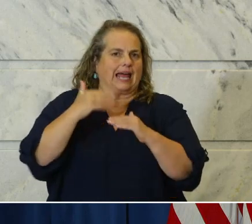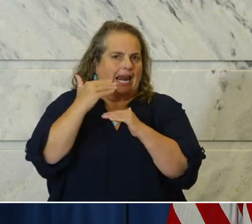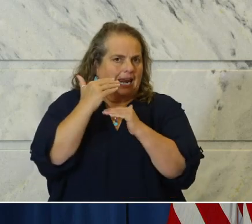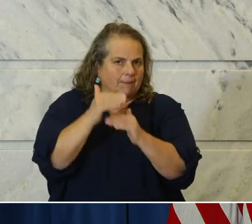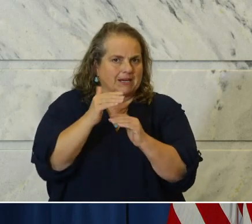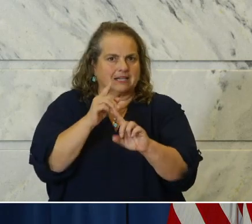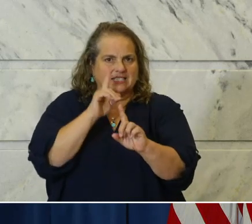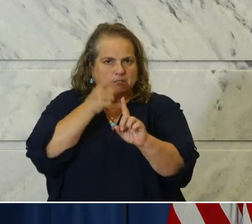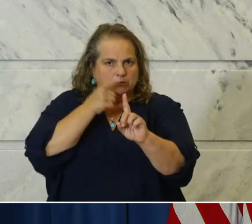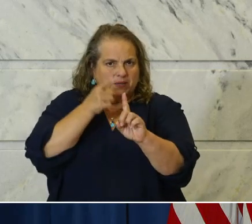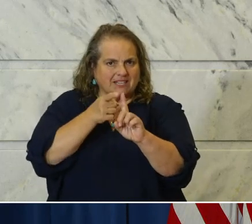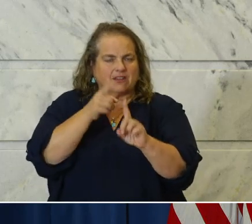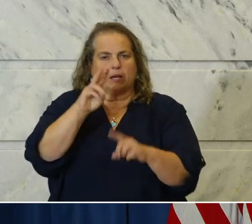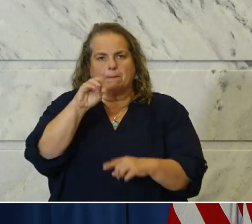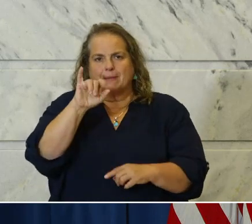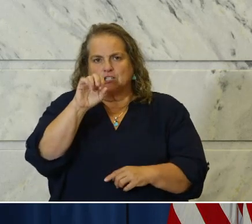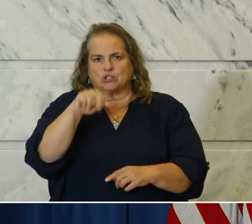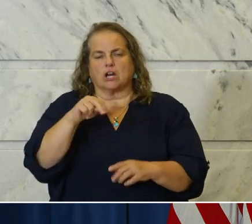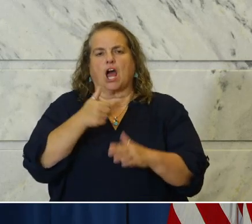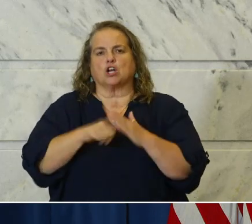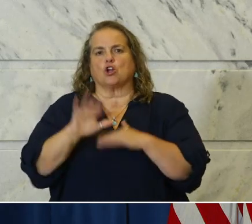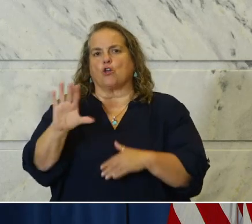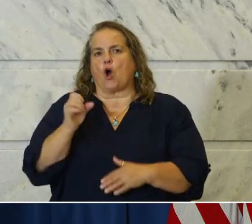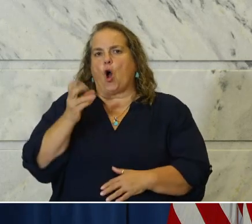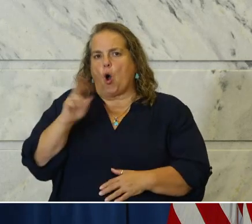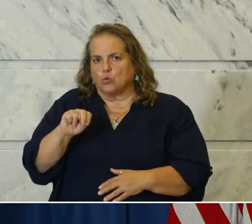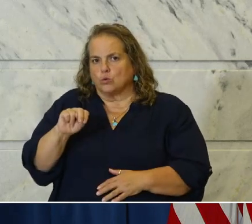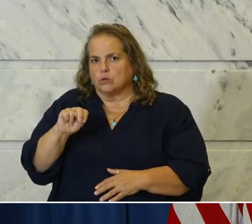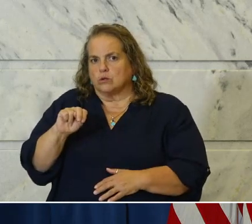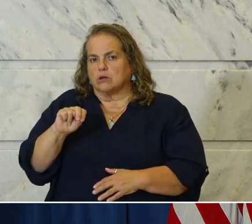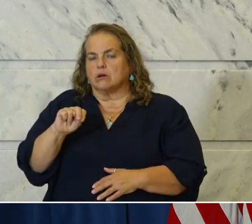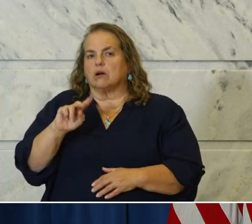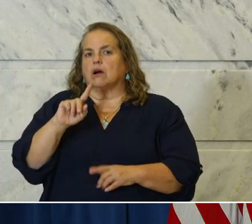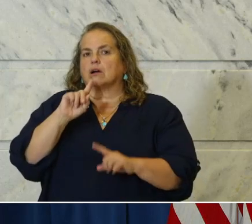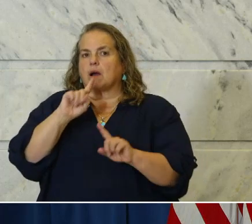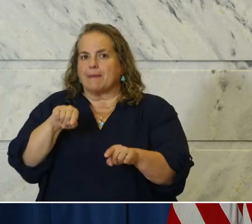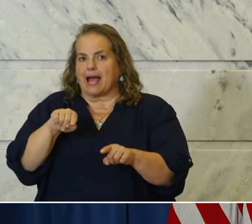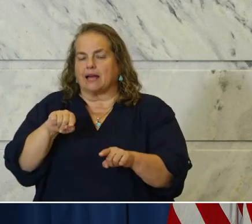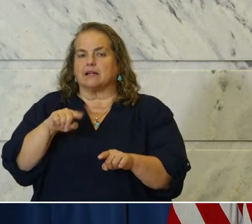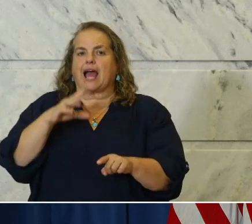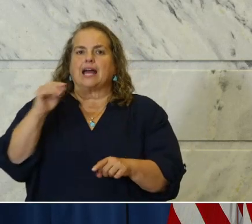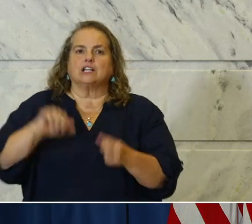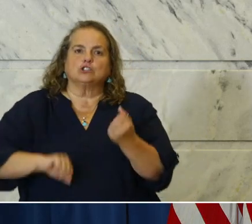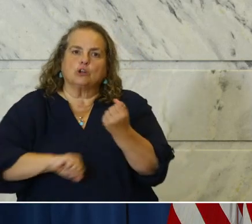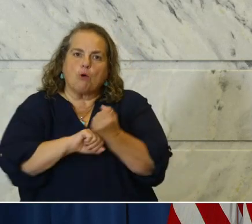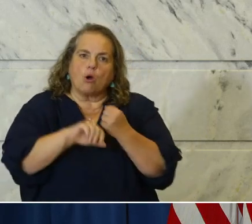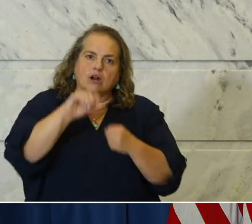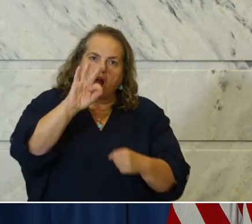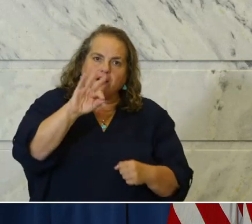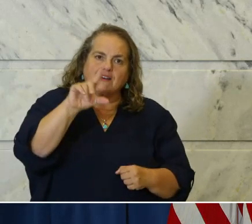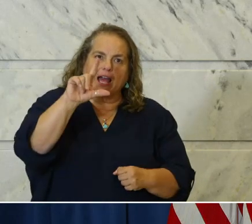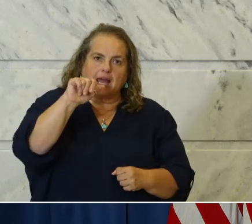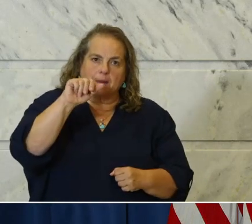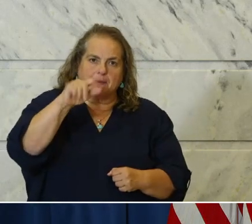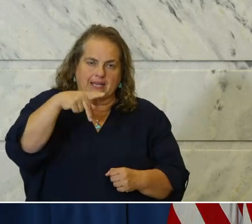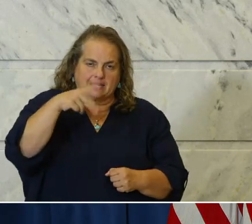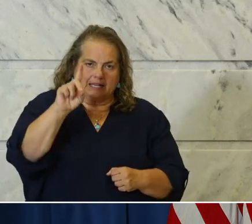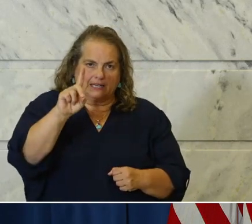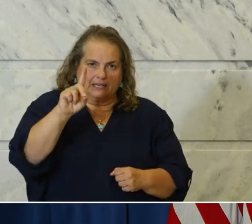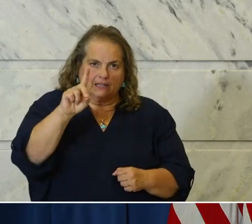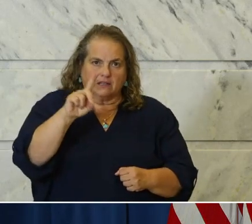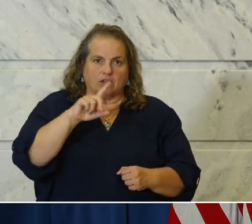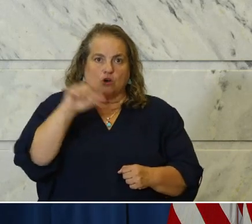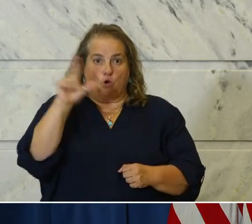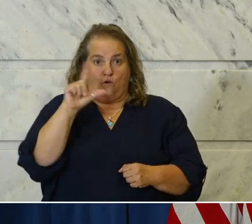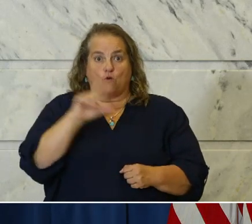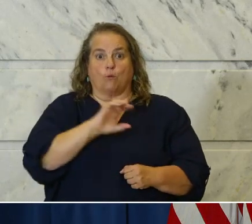missions where they would be under their own command, that would be in support of LMPD, and that